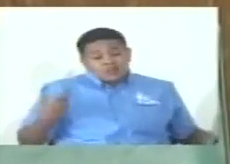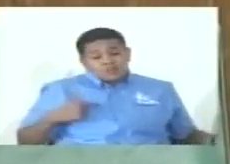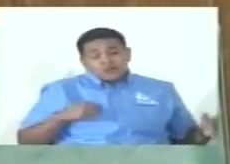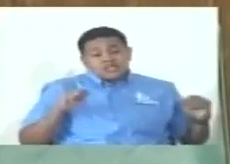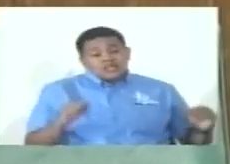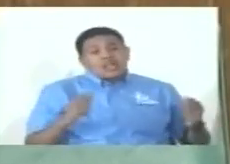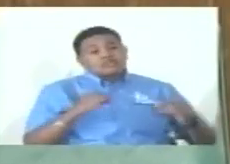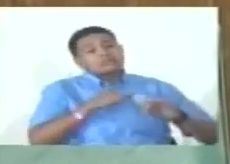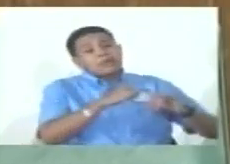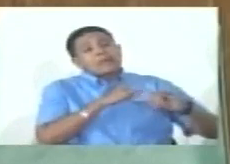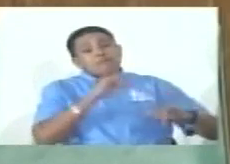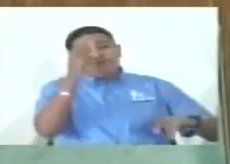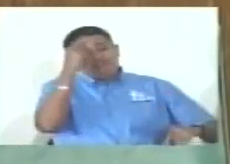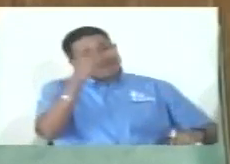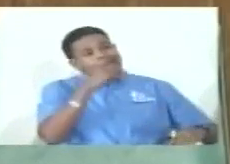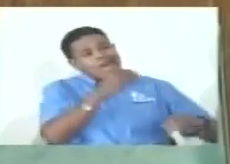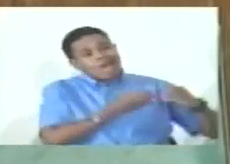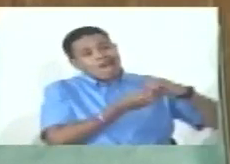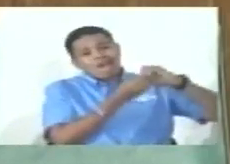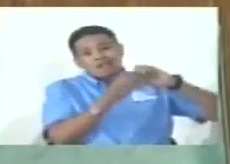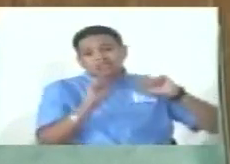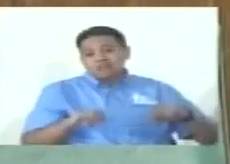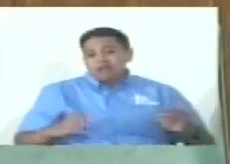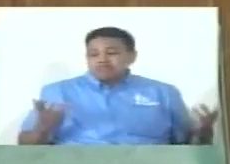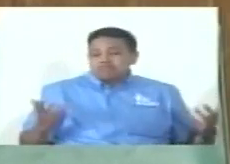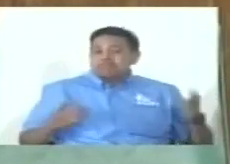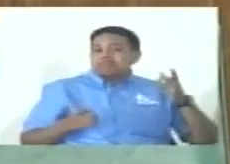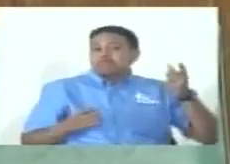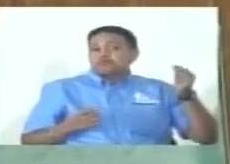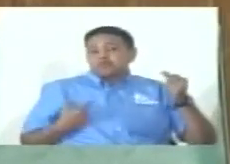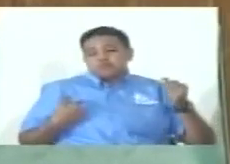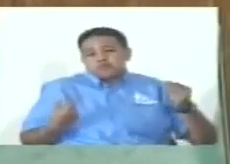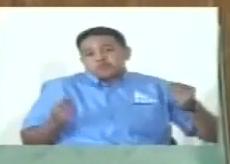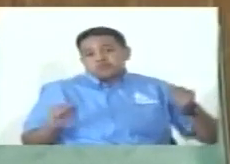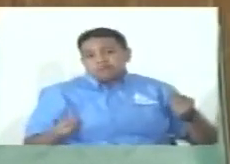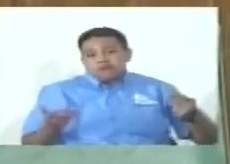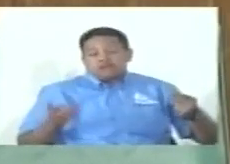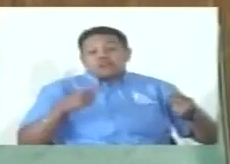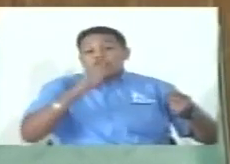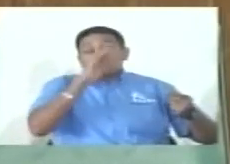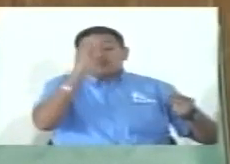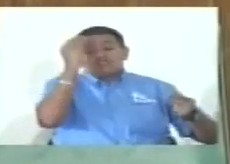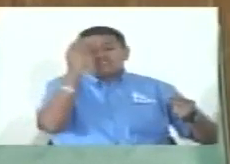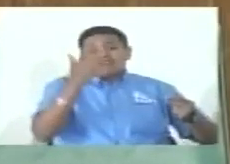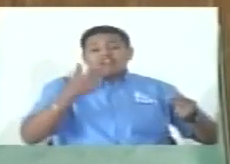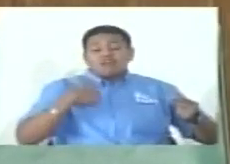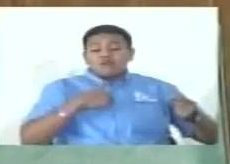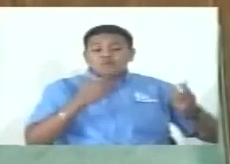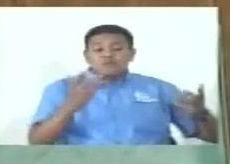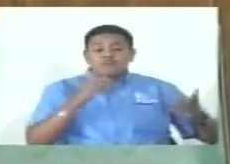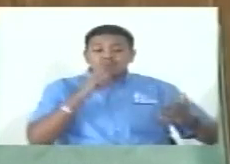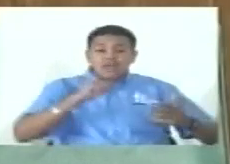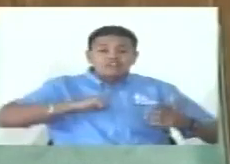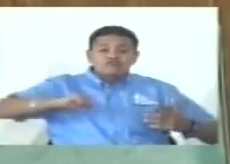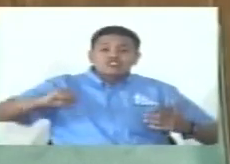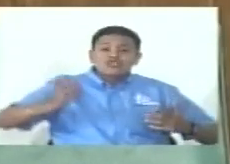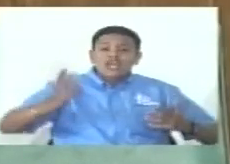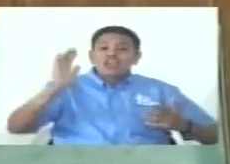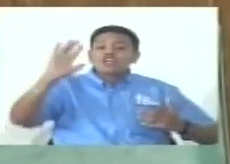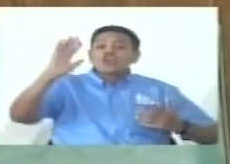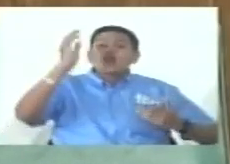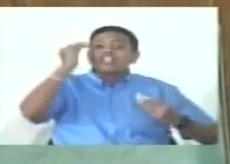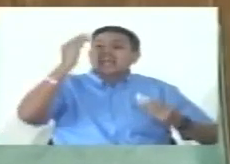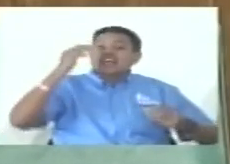do likewise. They will say, we didn't reject your